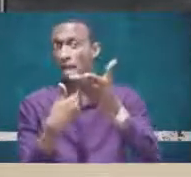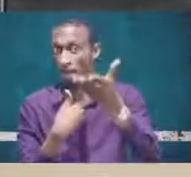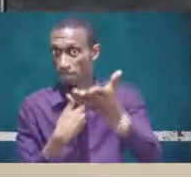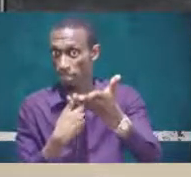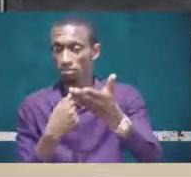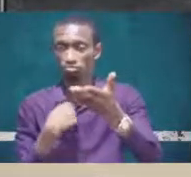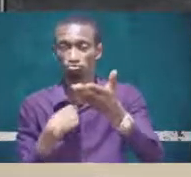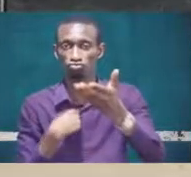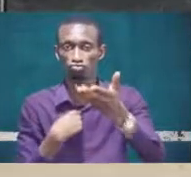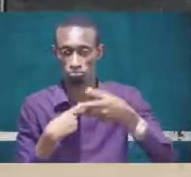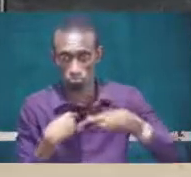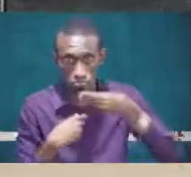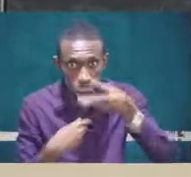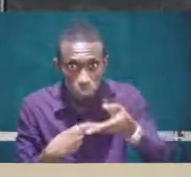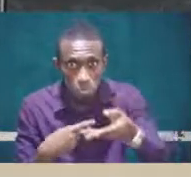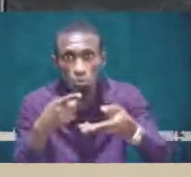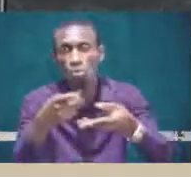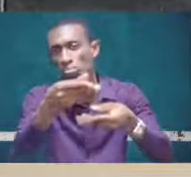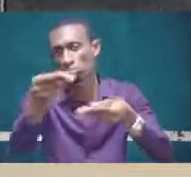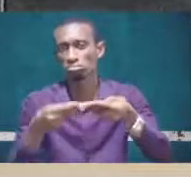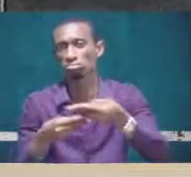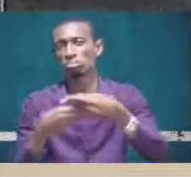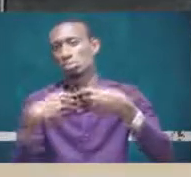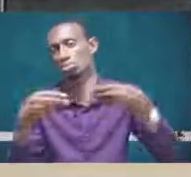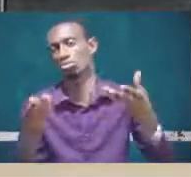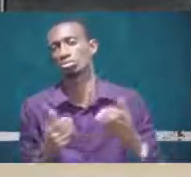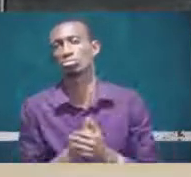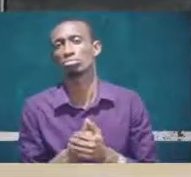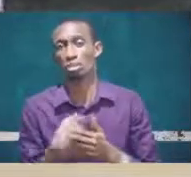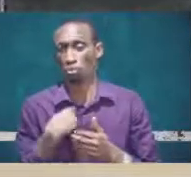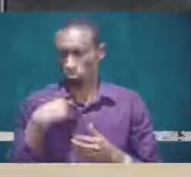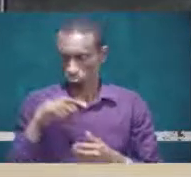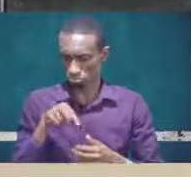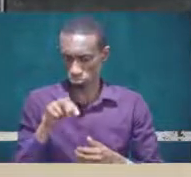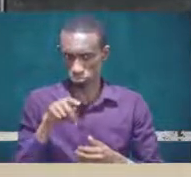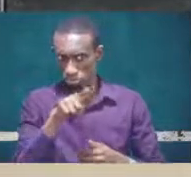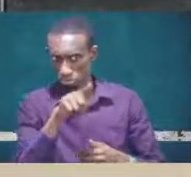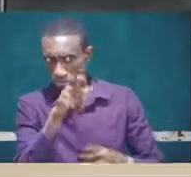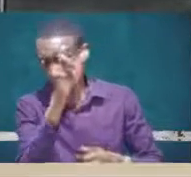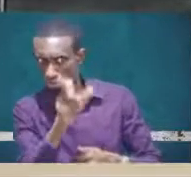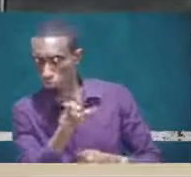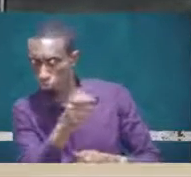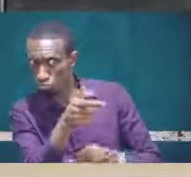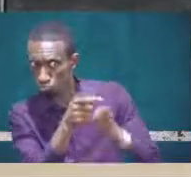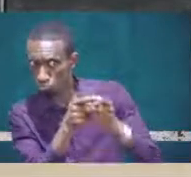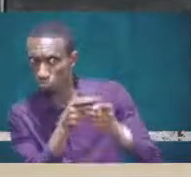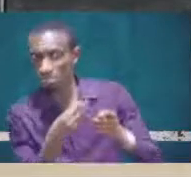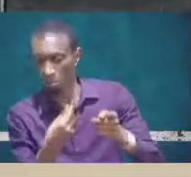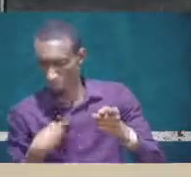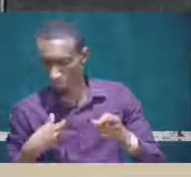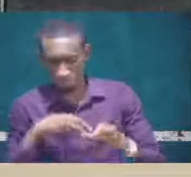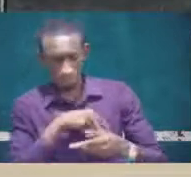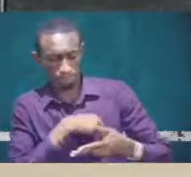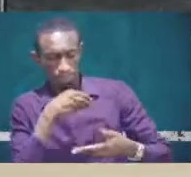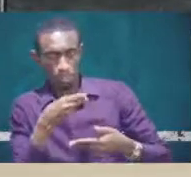obtain the commodities that you want. You will go to the seller if you have money. You give